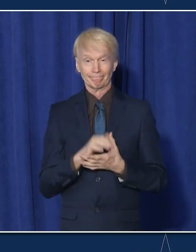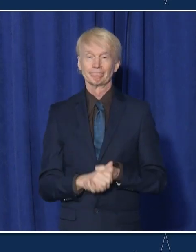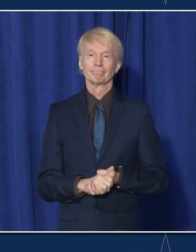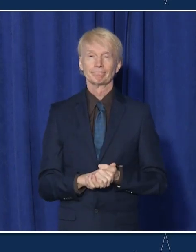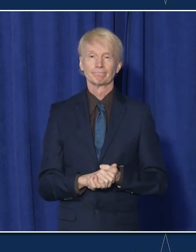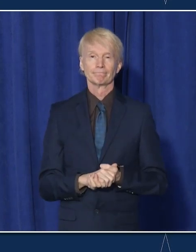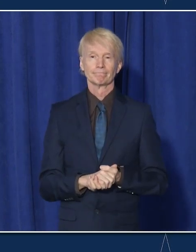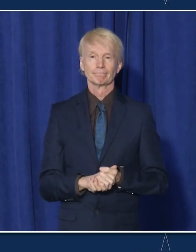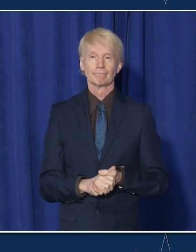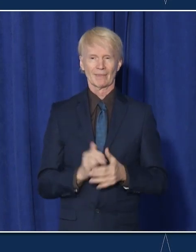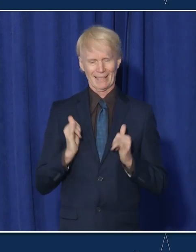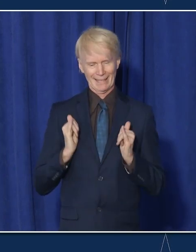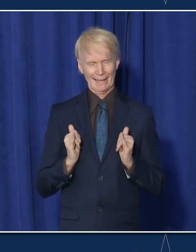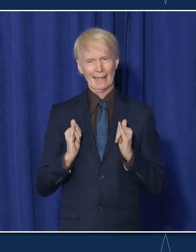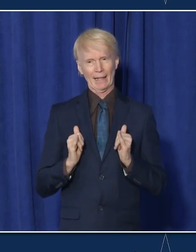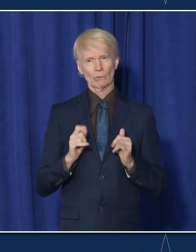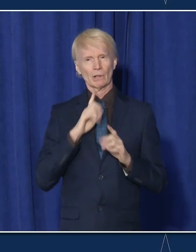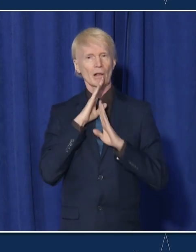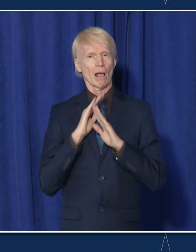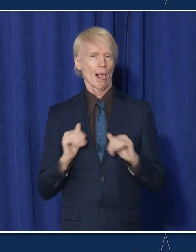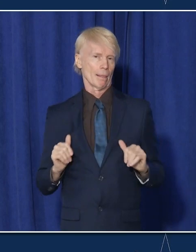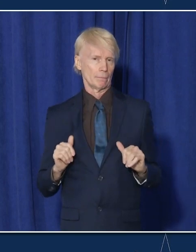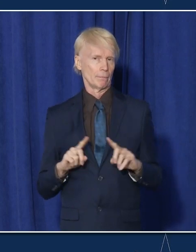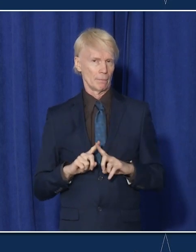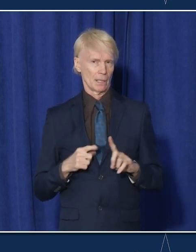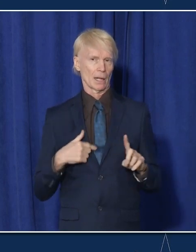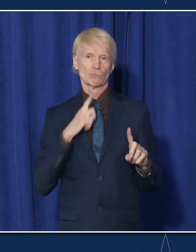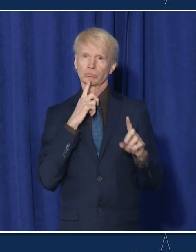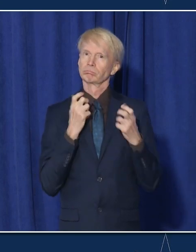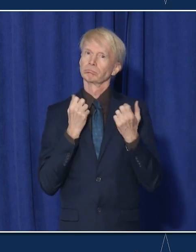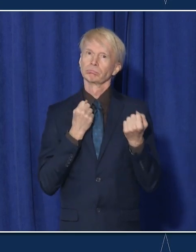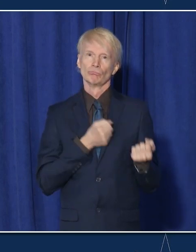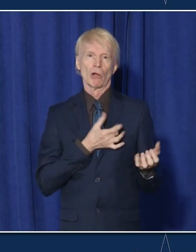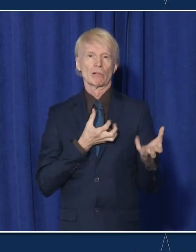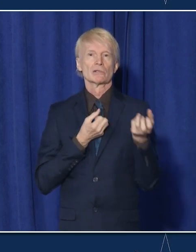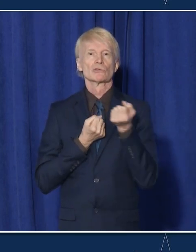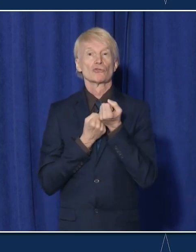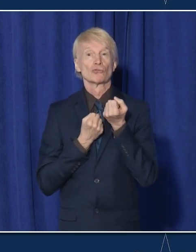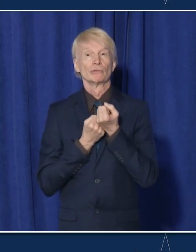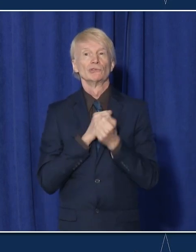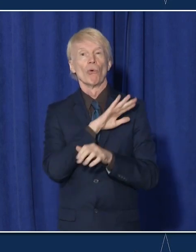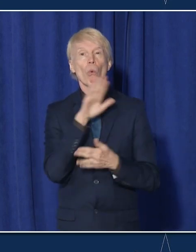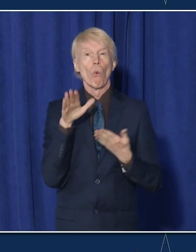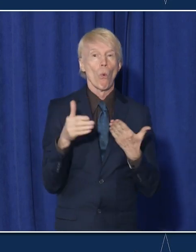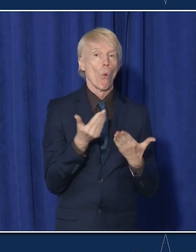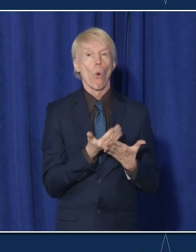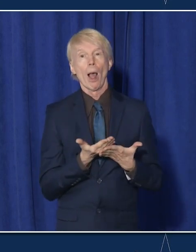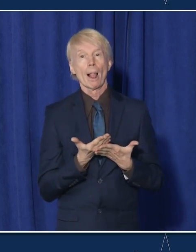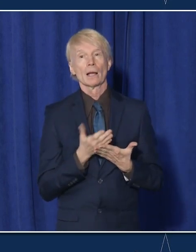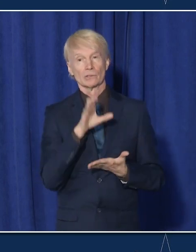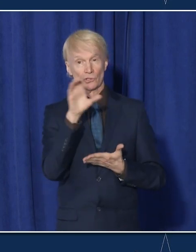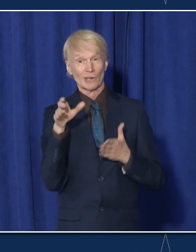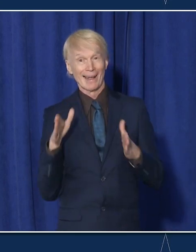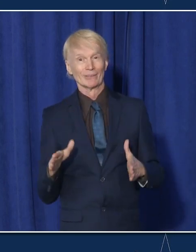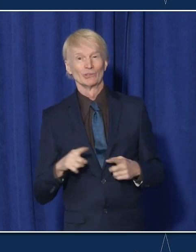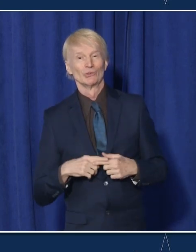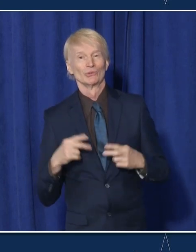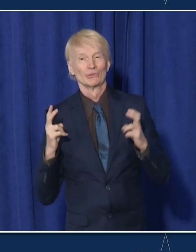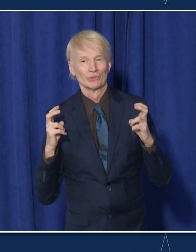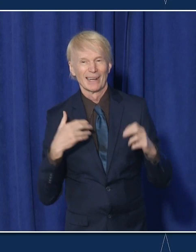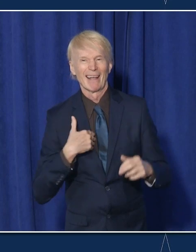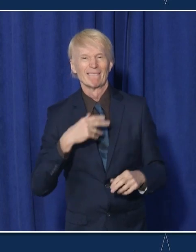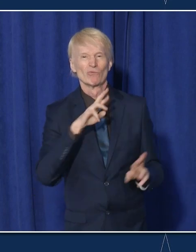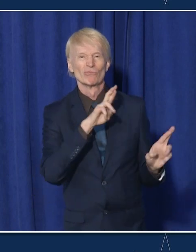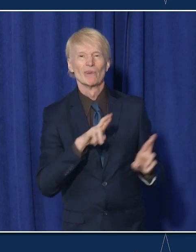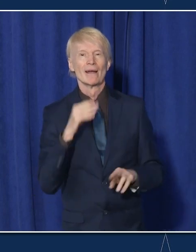are at a moment of relative calm, strongly encourage all Chicagoans to have at-home